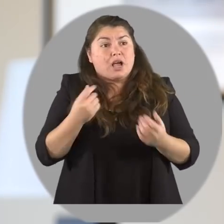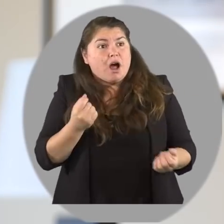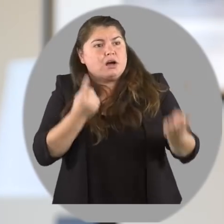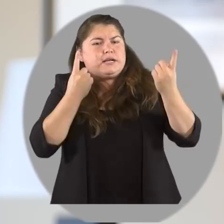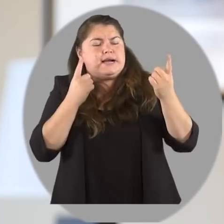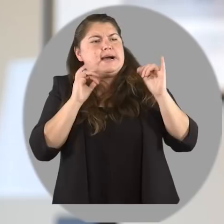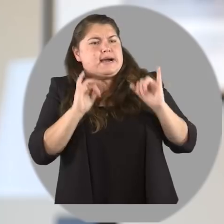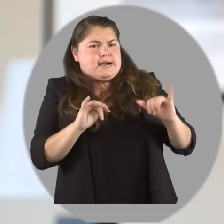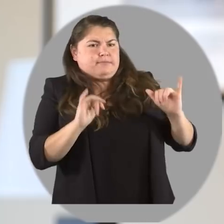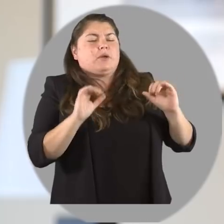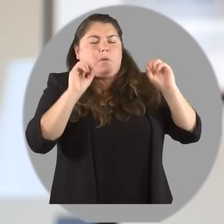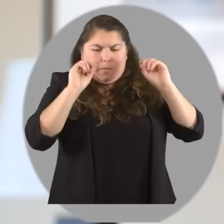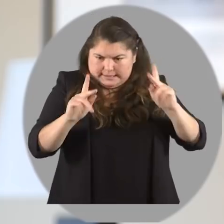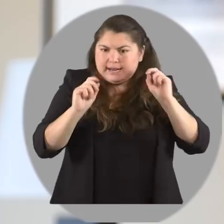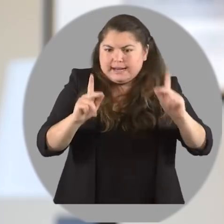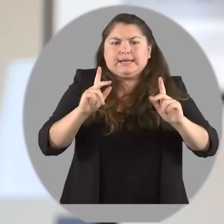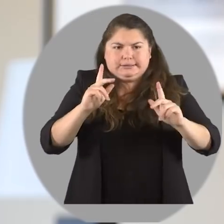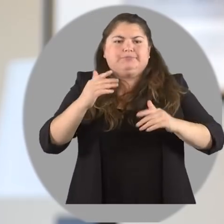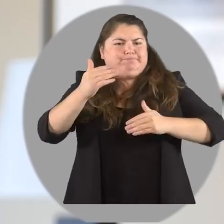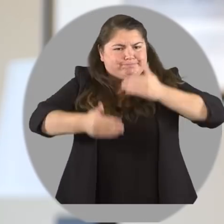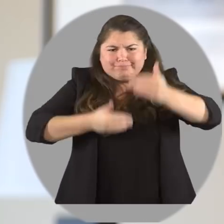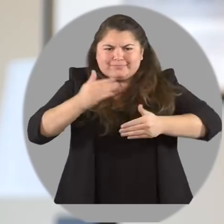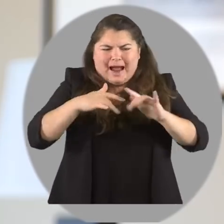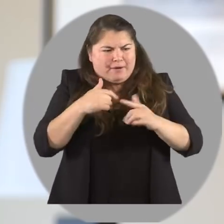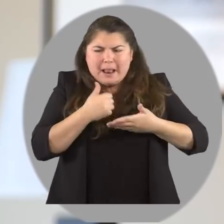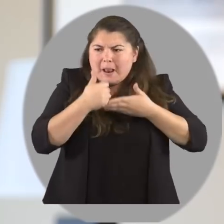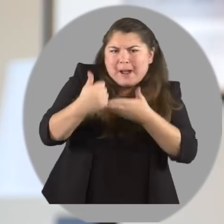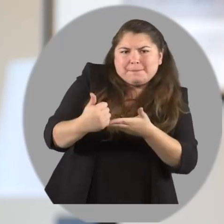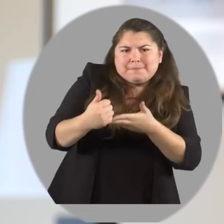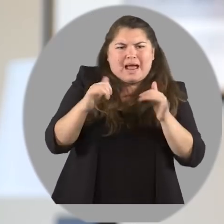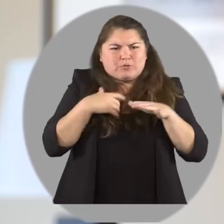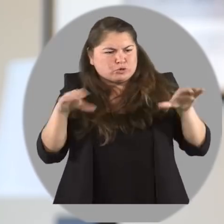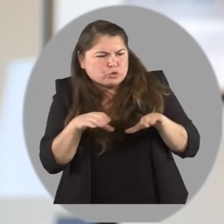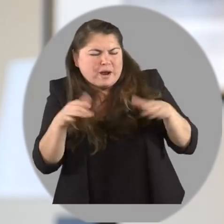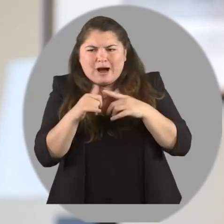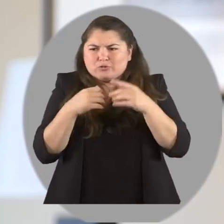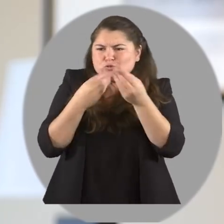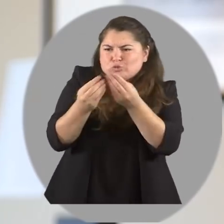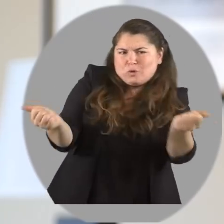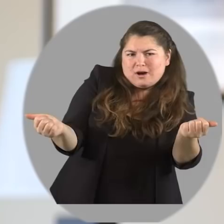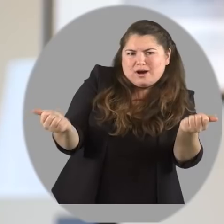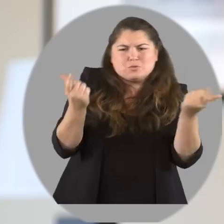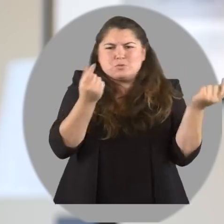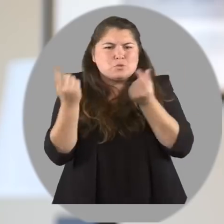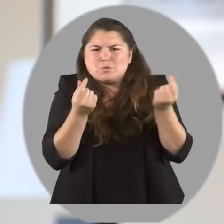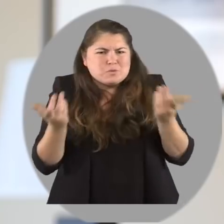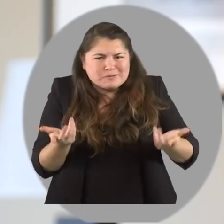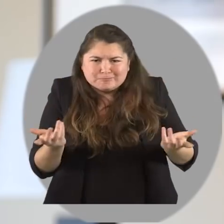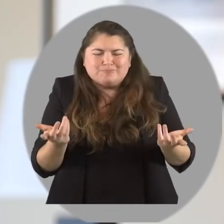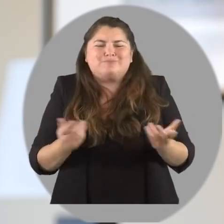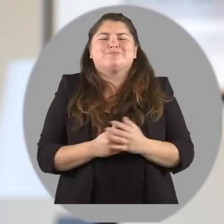didn't say, what can I do? How do we fix this? How can I